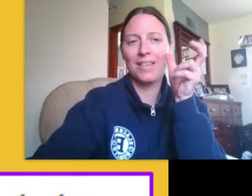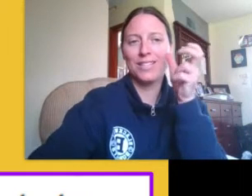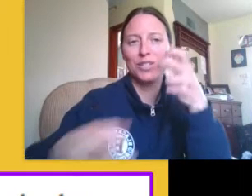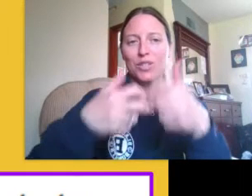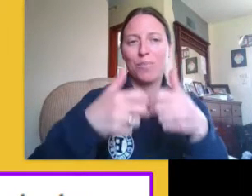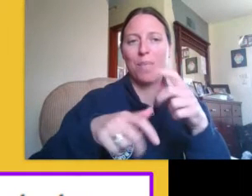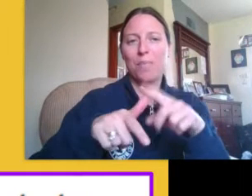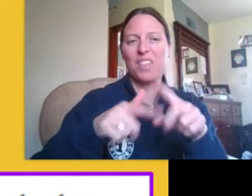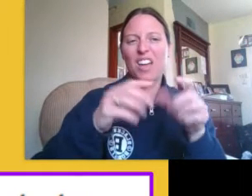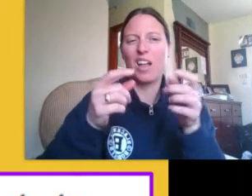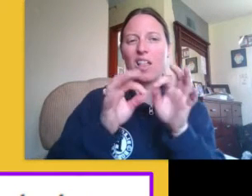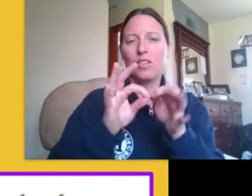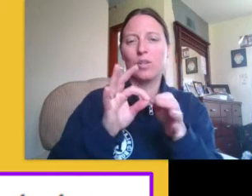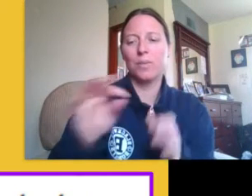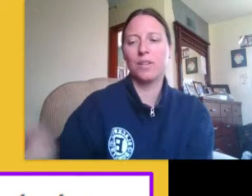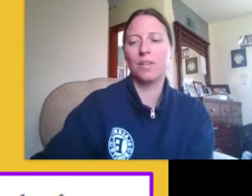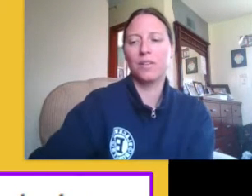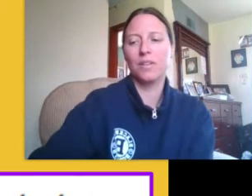dog evenly?